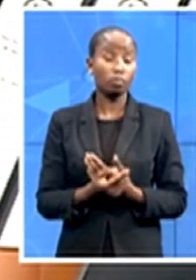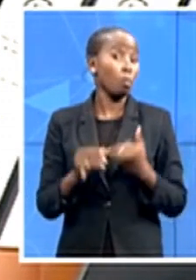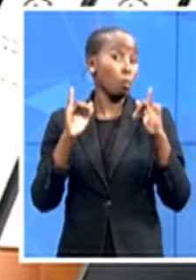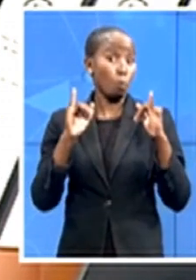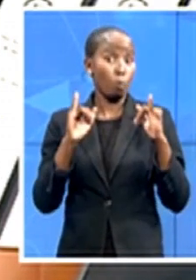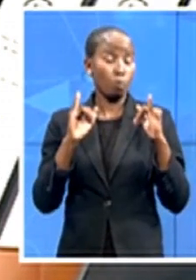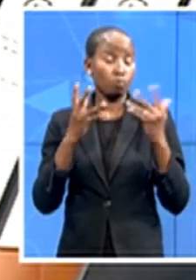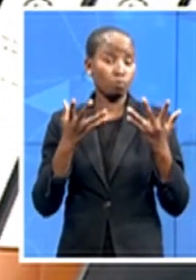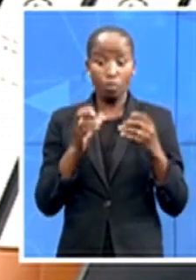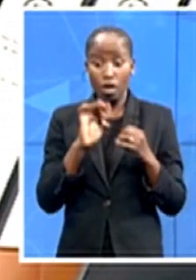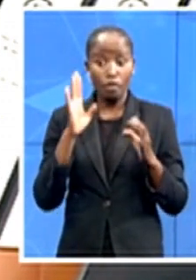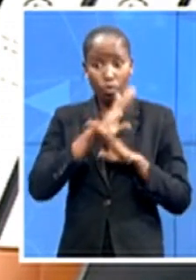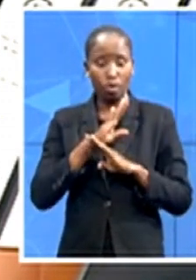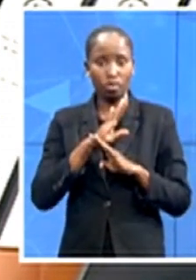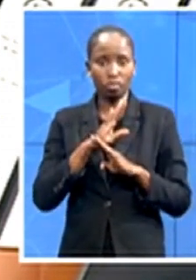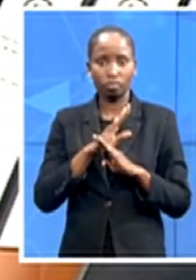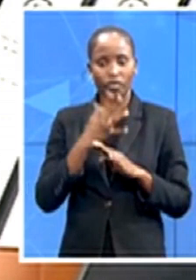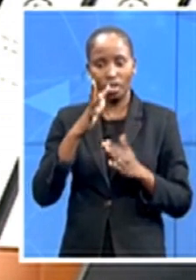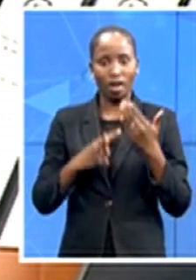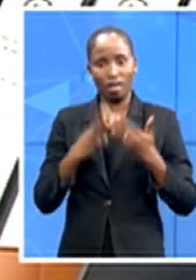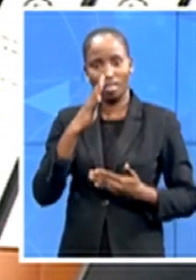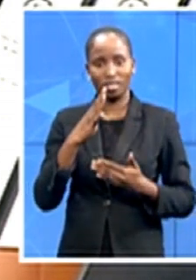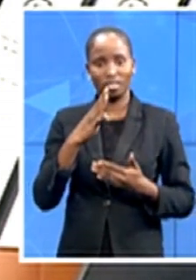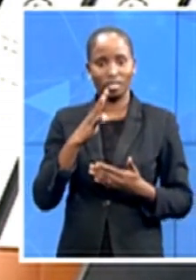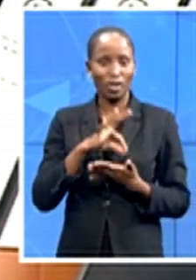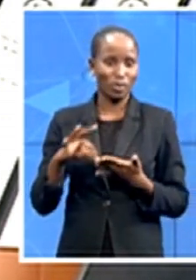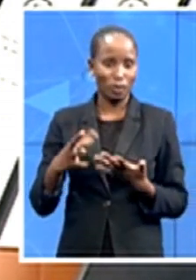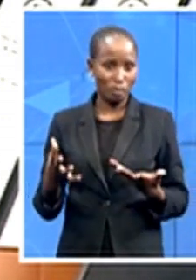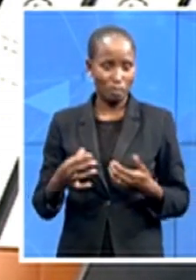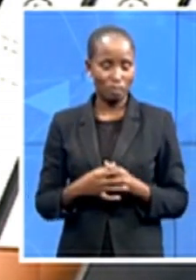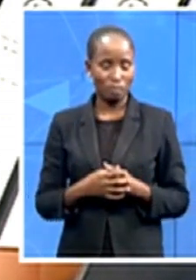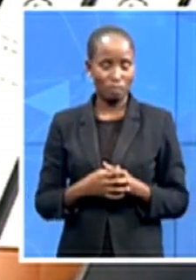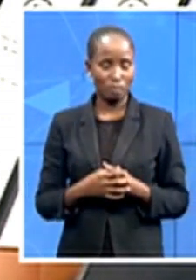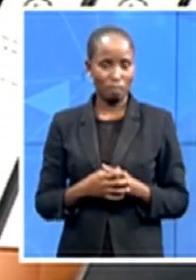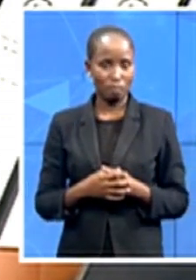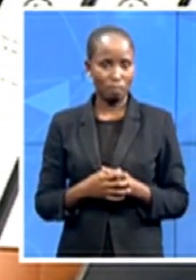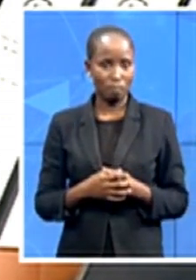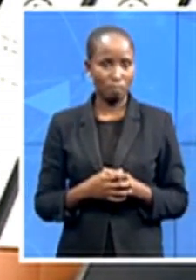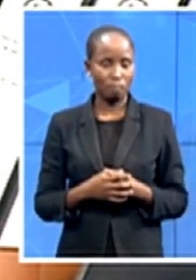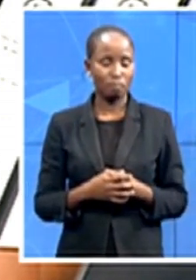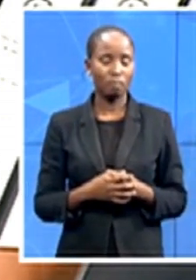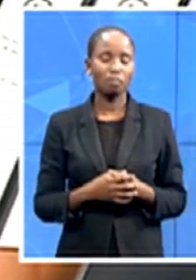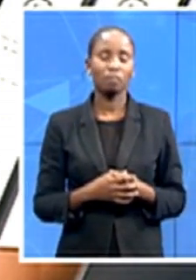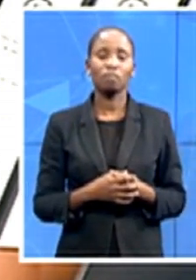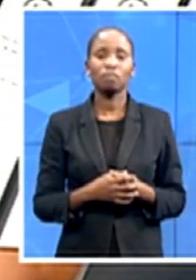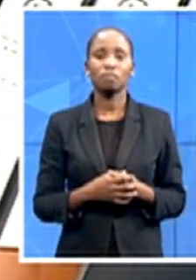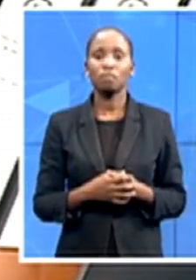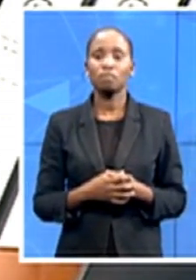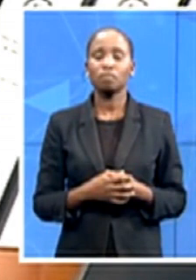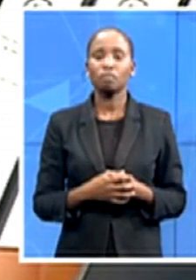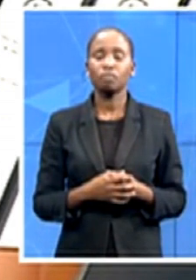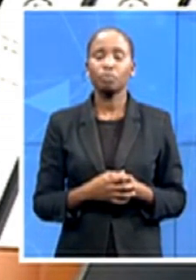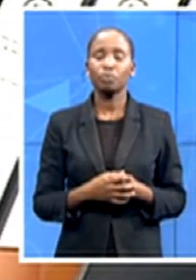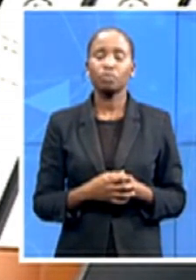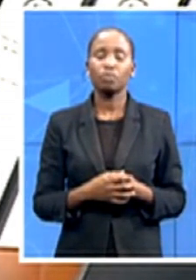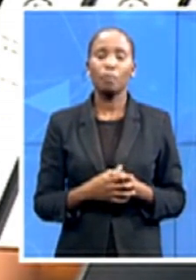The third option was to acquiesce and thereby abet the committing of the